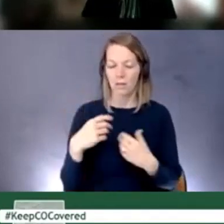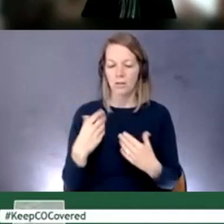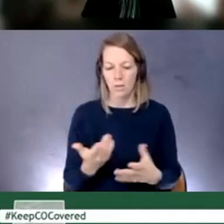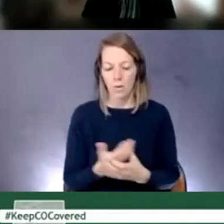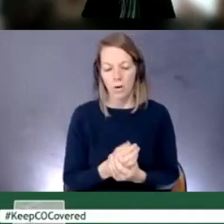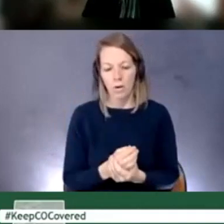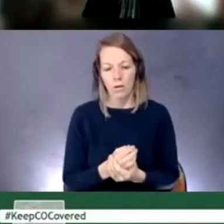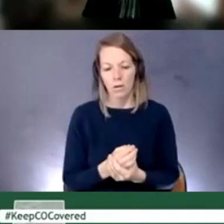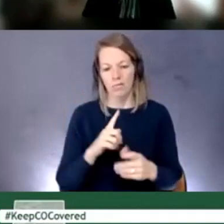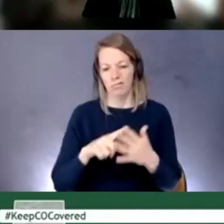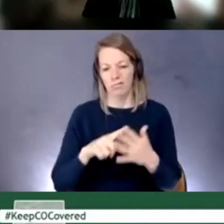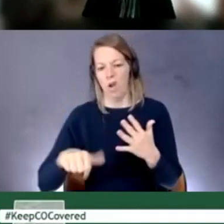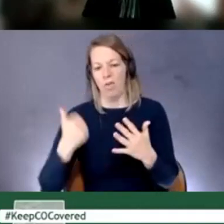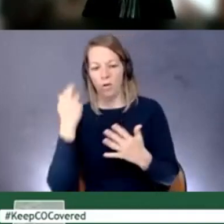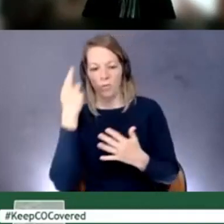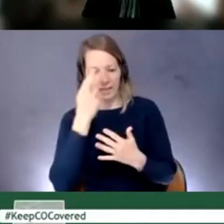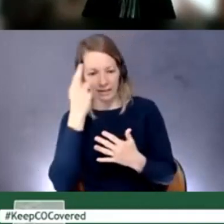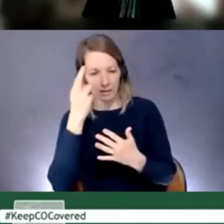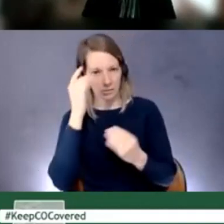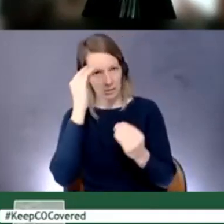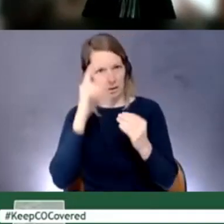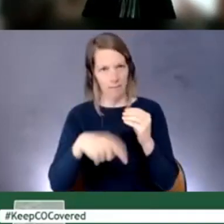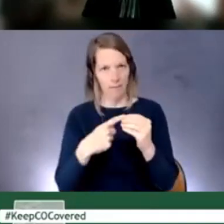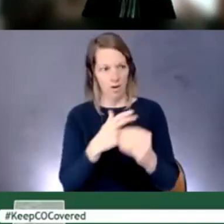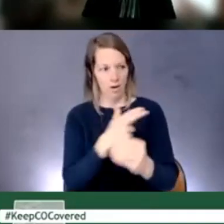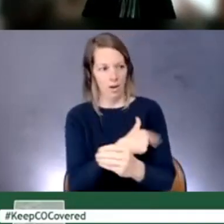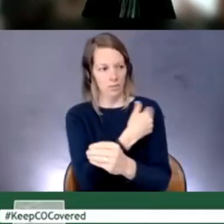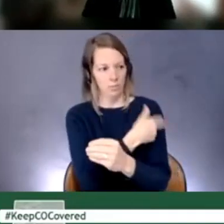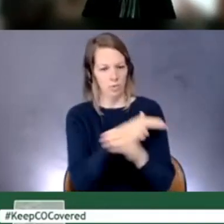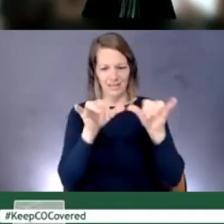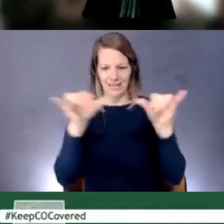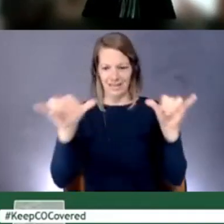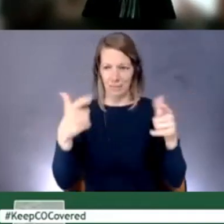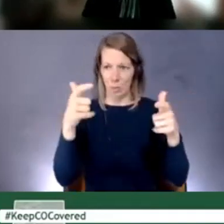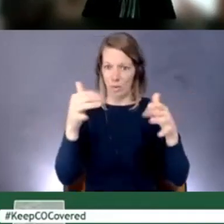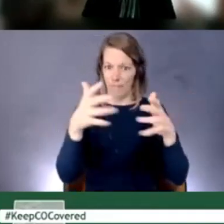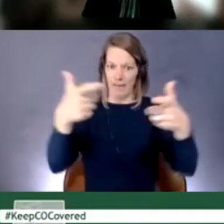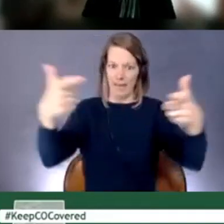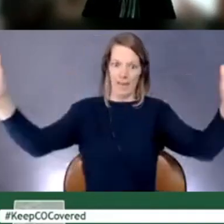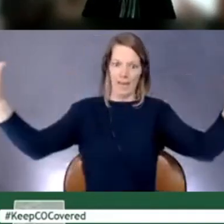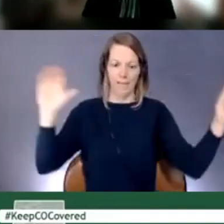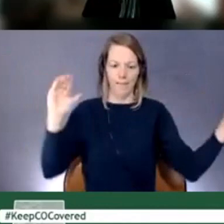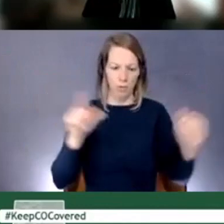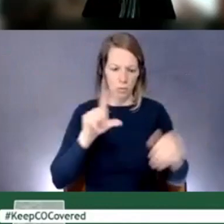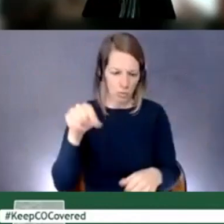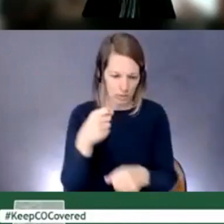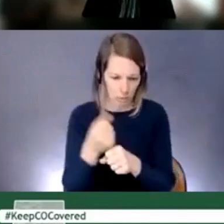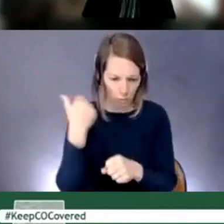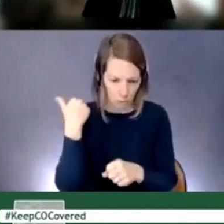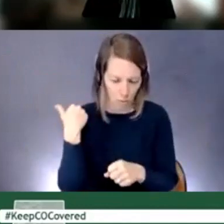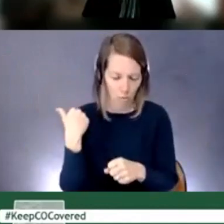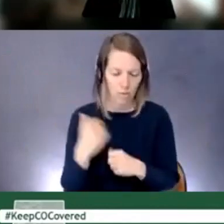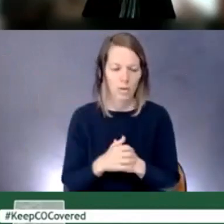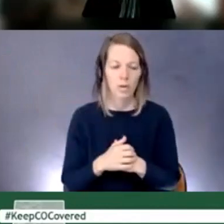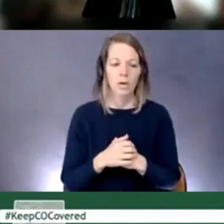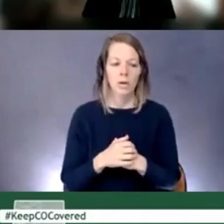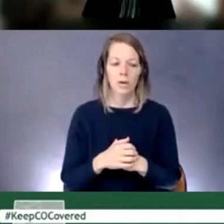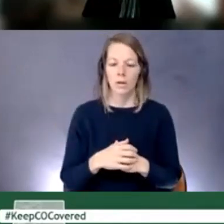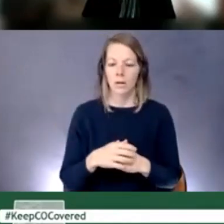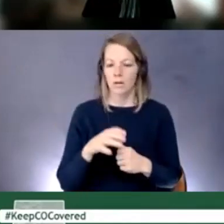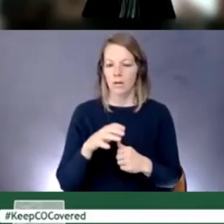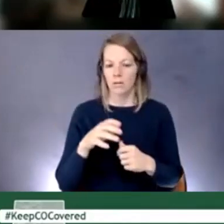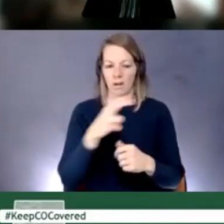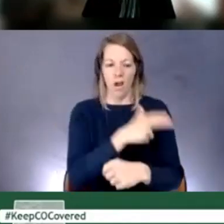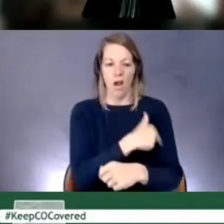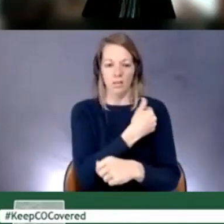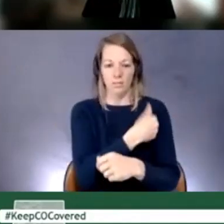are other reasons when you think about hospital systems, how big they are today versus say 20 years ago, and the expansions that they do or